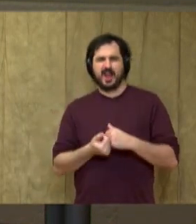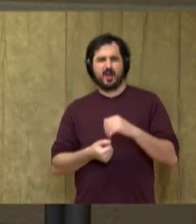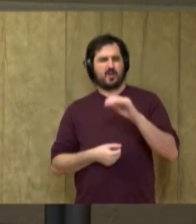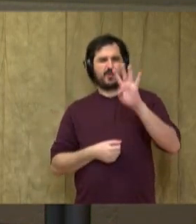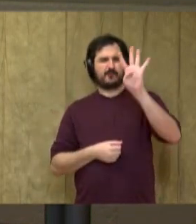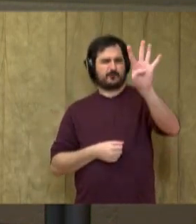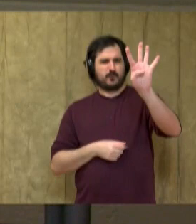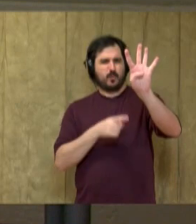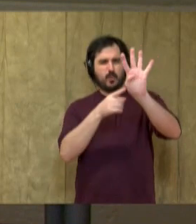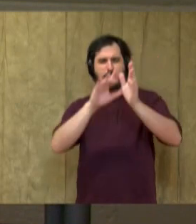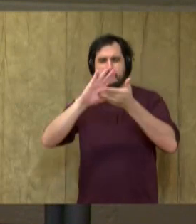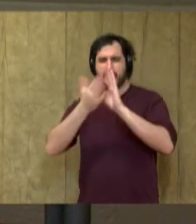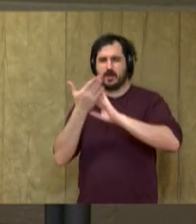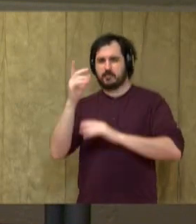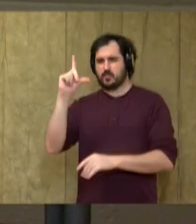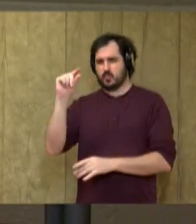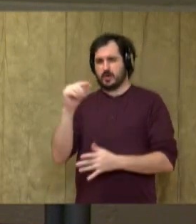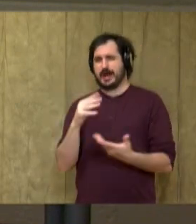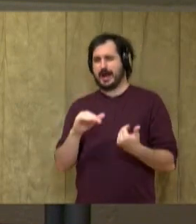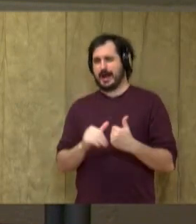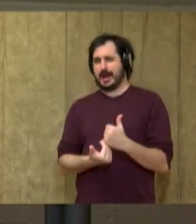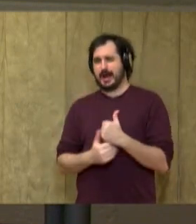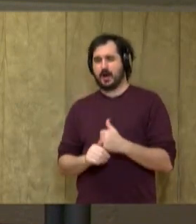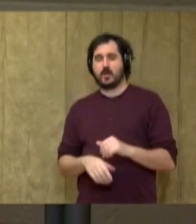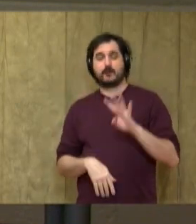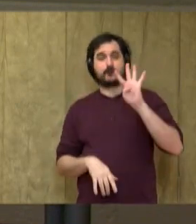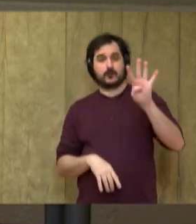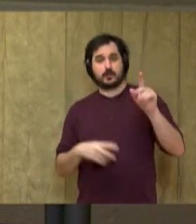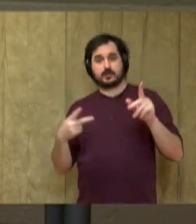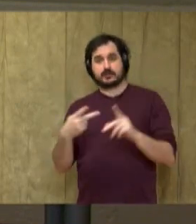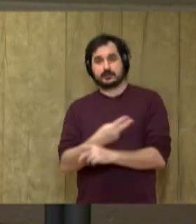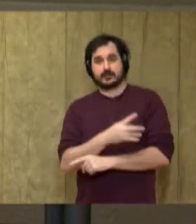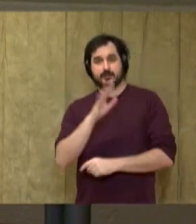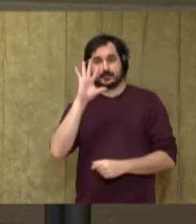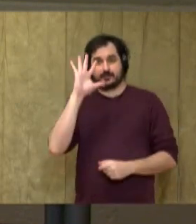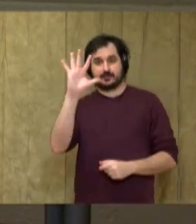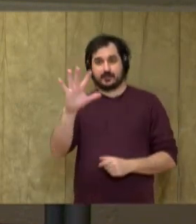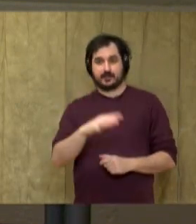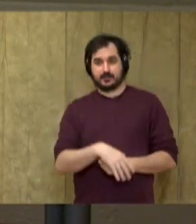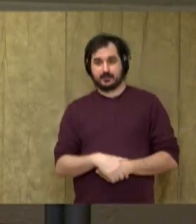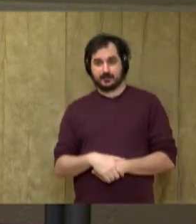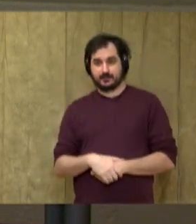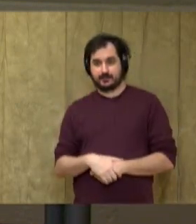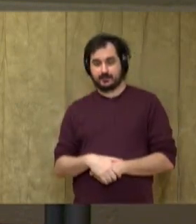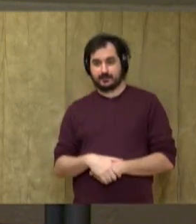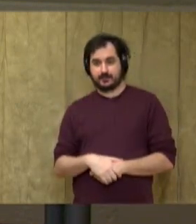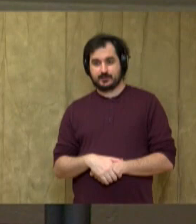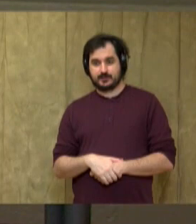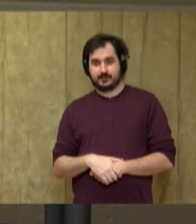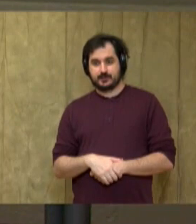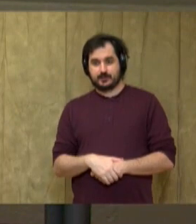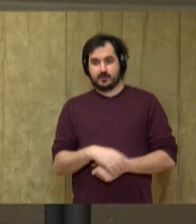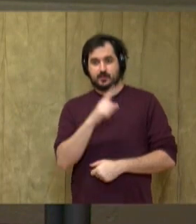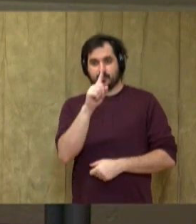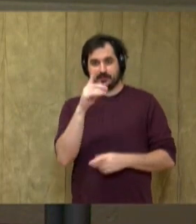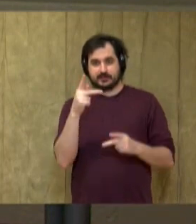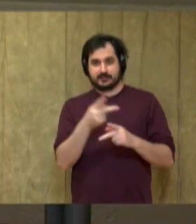out of 4? Well, I had to multiply by 5. Hopefully you know that already. So 1 times 5